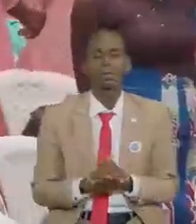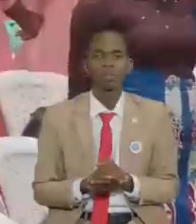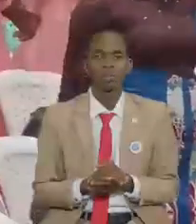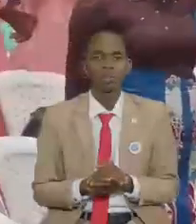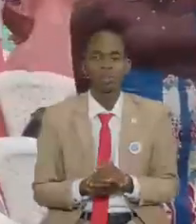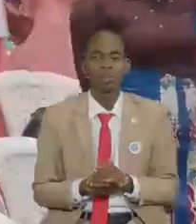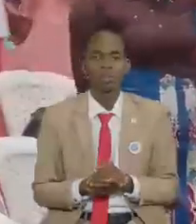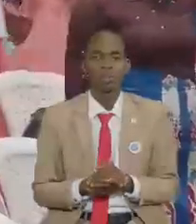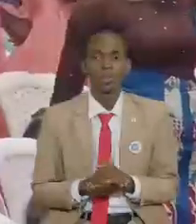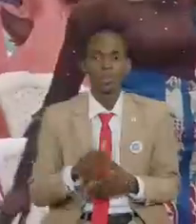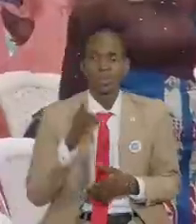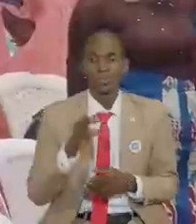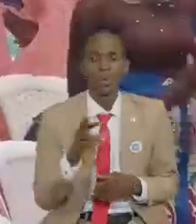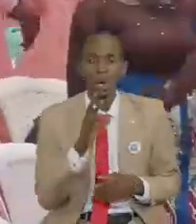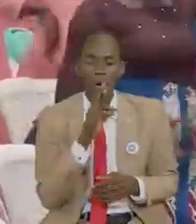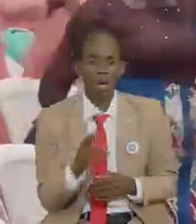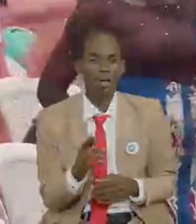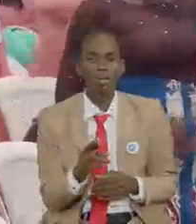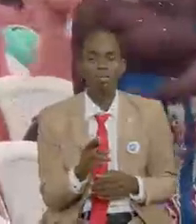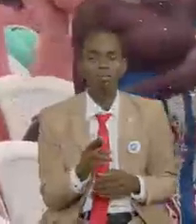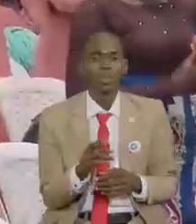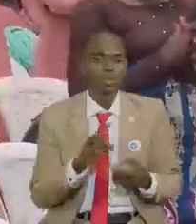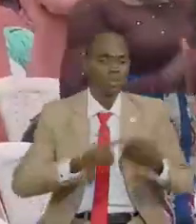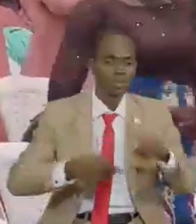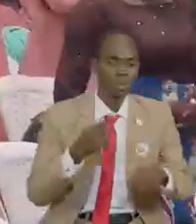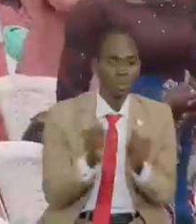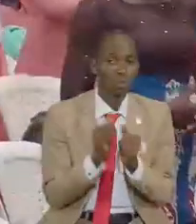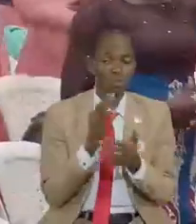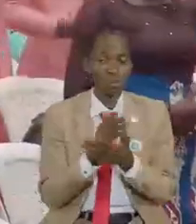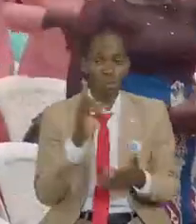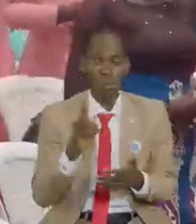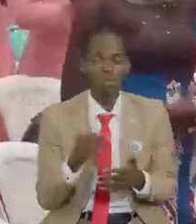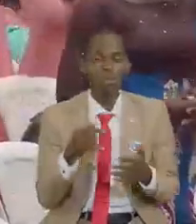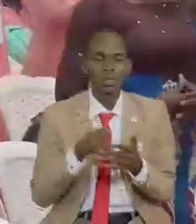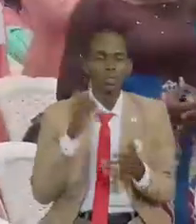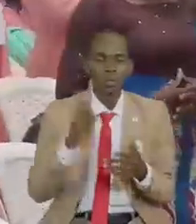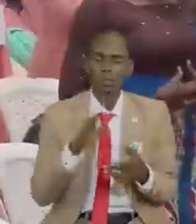You're friendly with somebody, it must be friendship in his name.